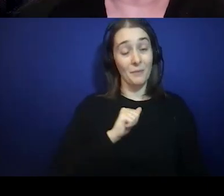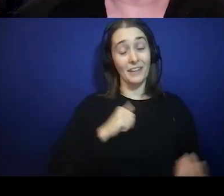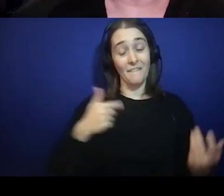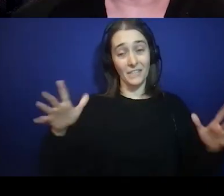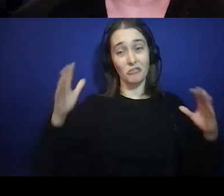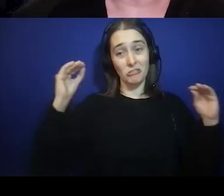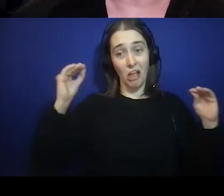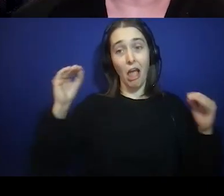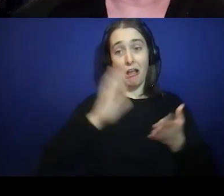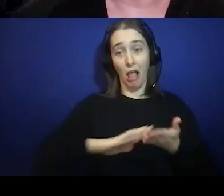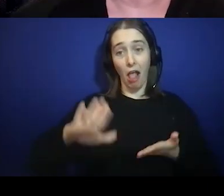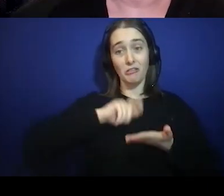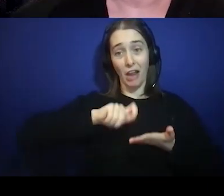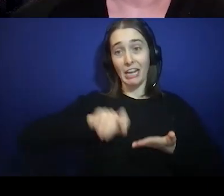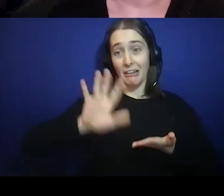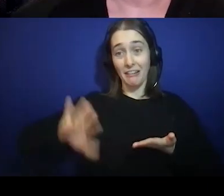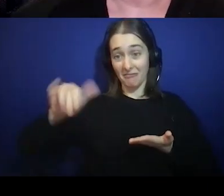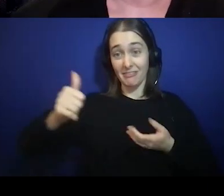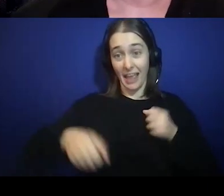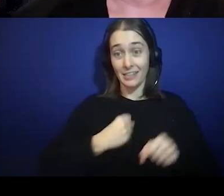college writing for about 10 years.